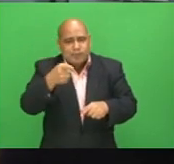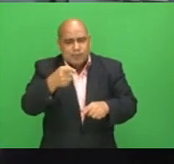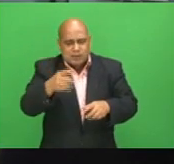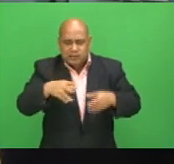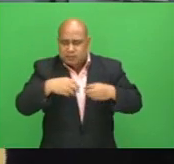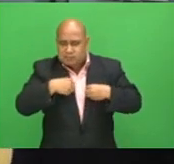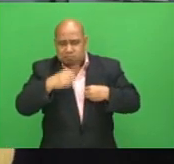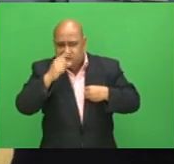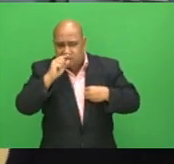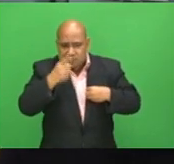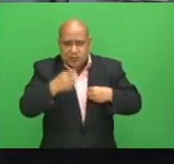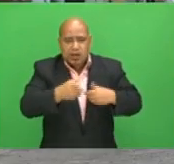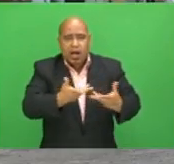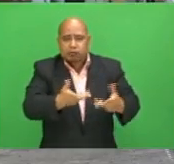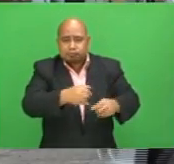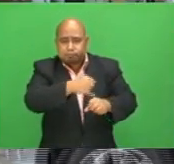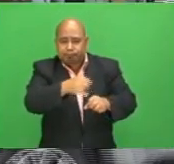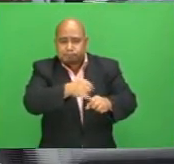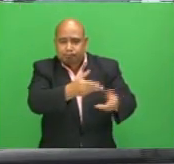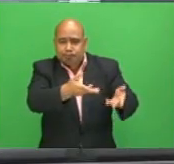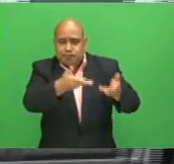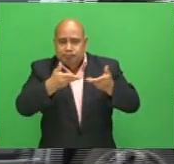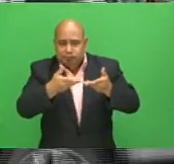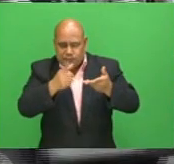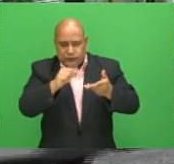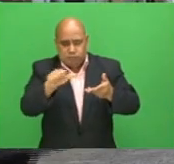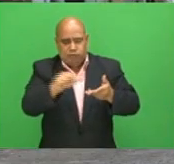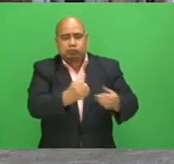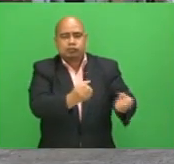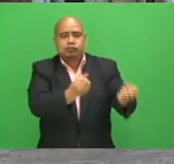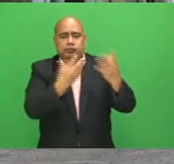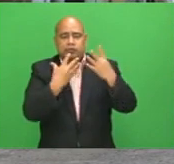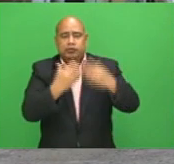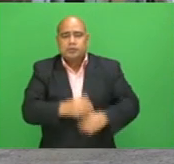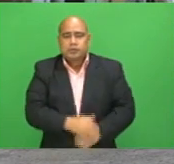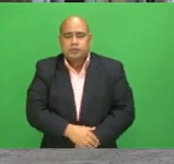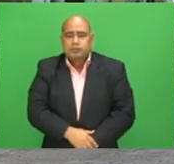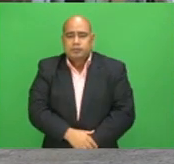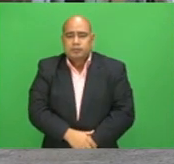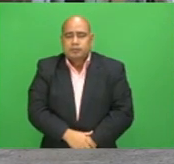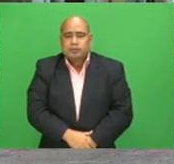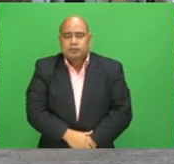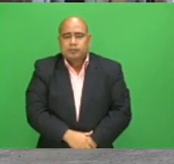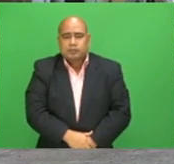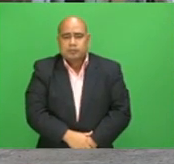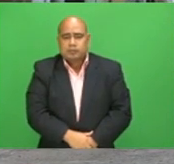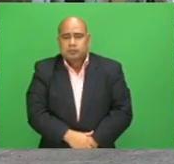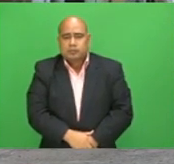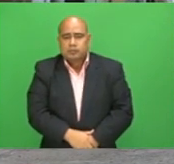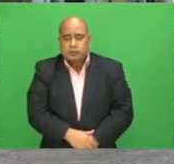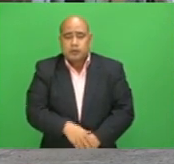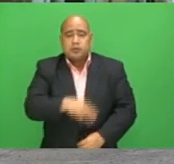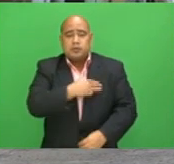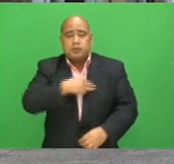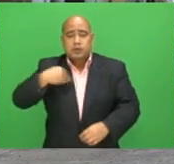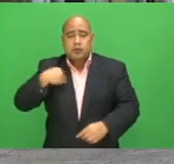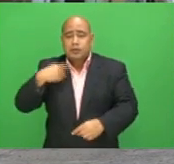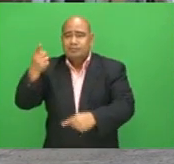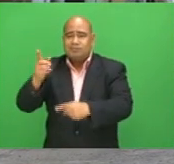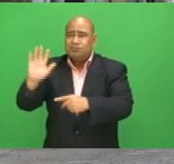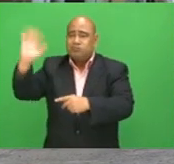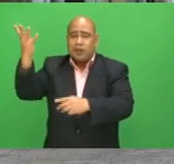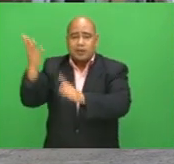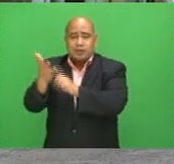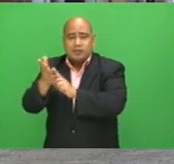medicine, whether they're more than welcome to let us know. The Ministry of Health will continue to work closely with the Ministry of Foreign Affairs and Fiji Airways to